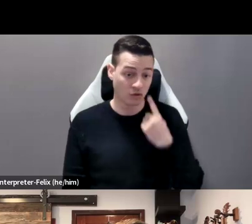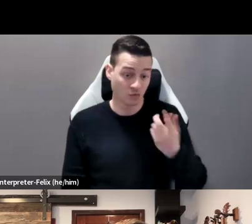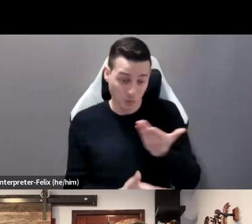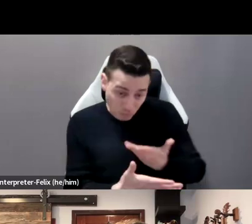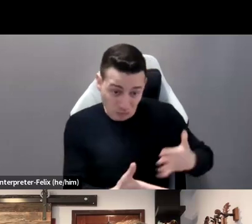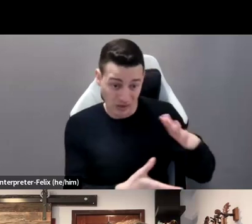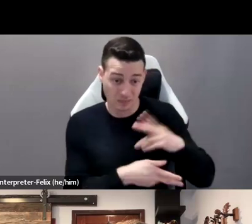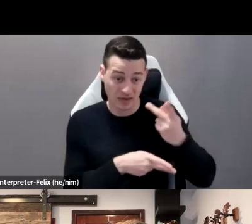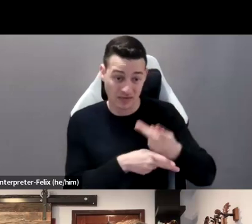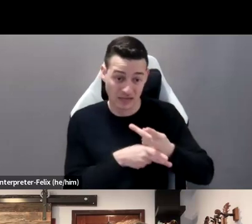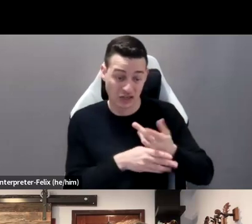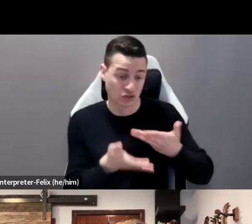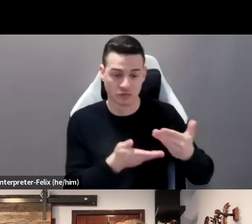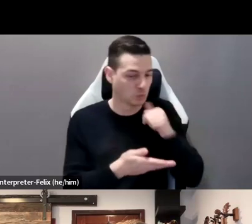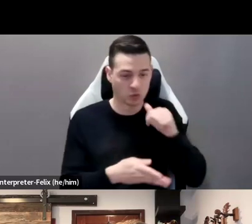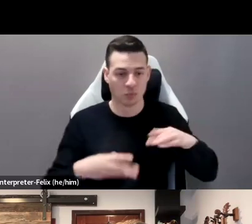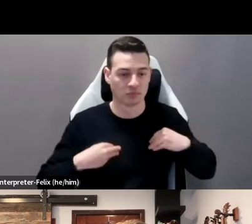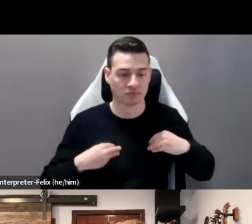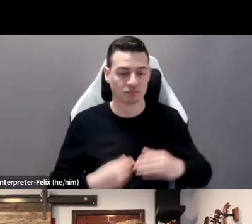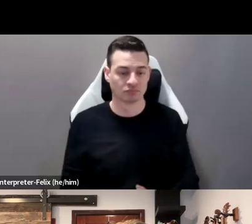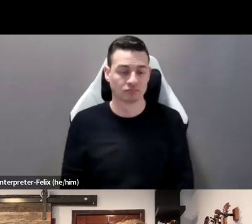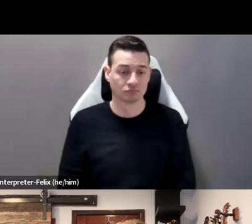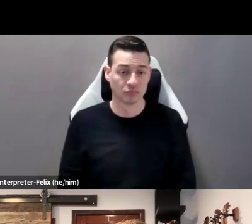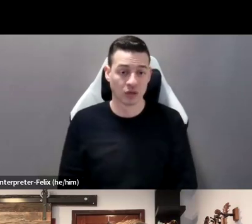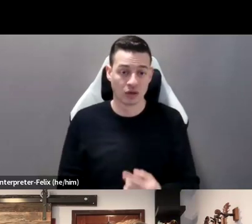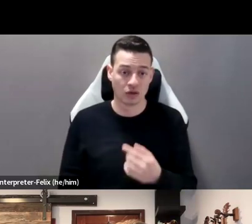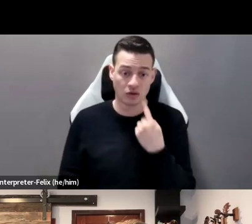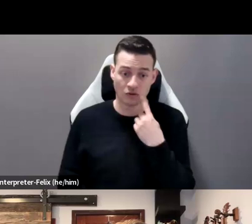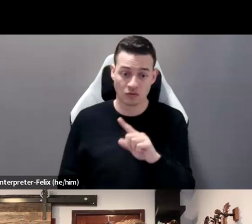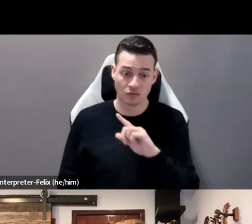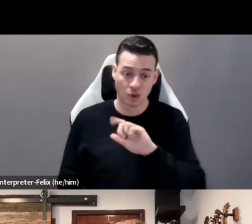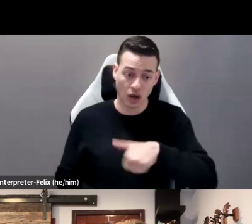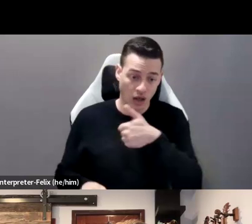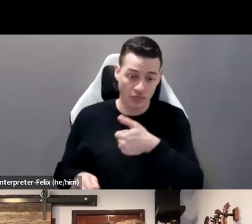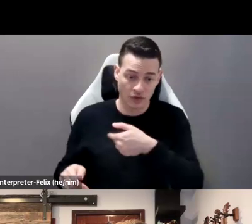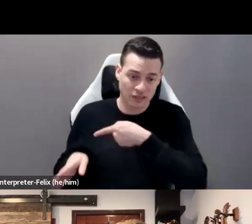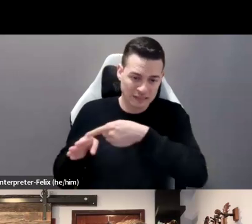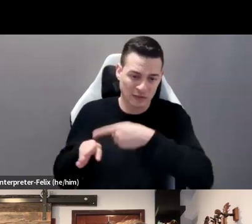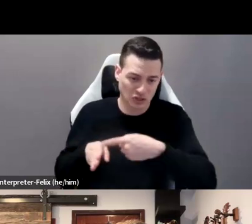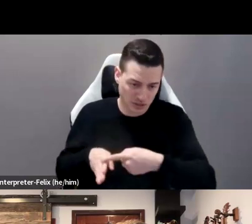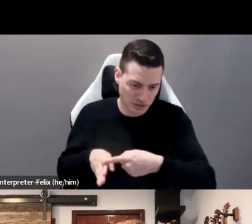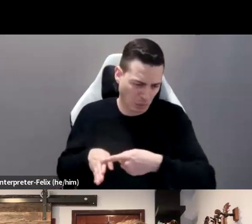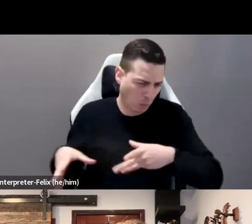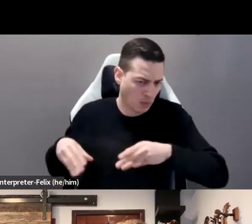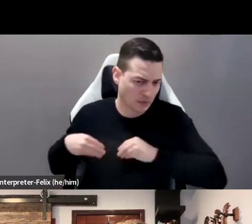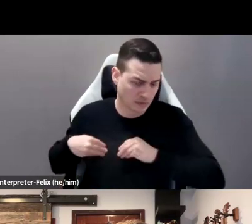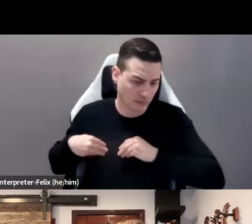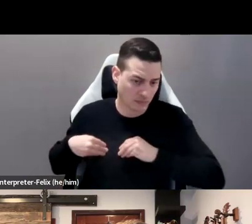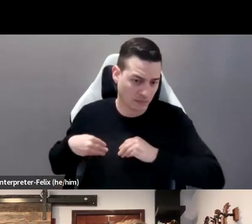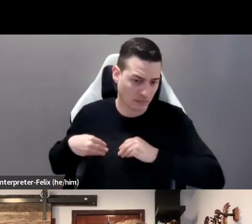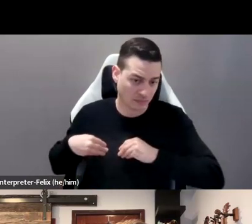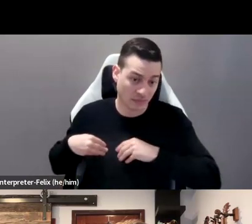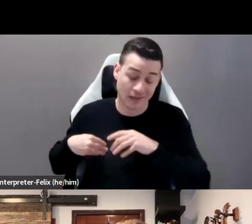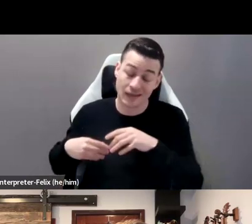services, but it is open for all subspecialties. And that at that point, it becomes a provider